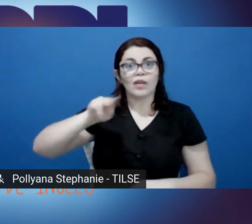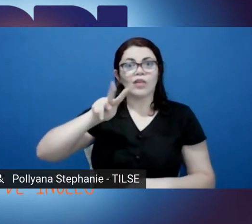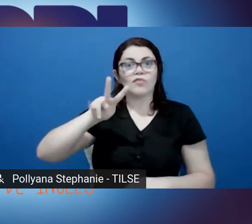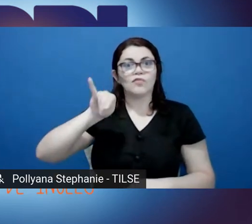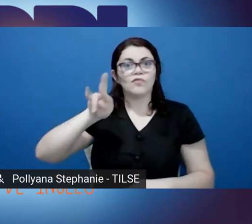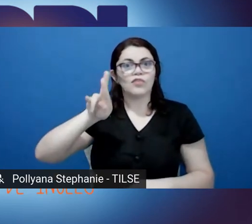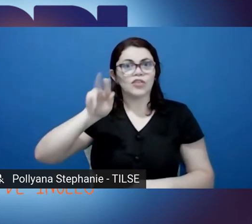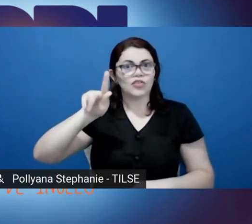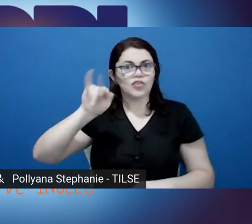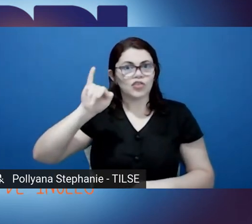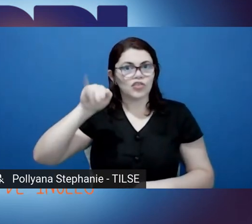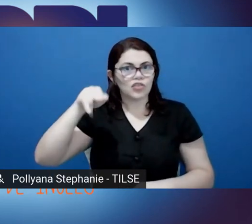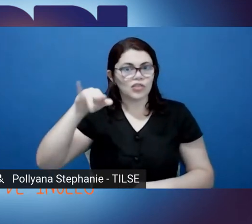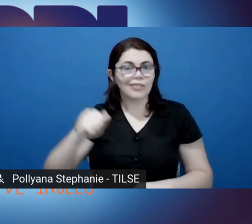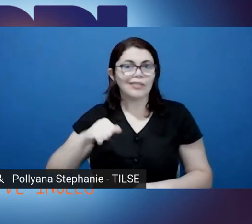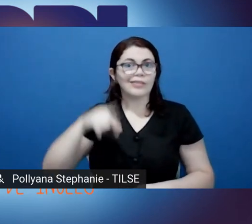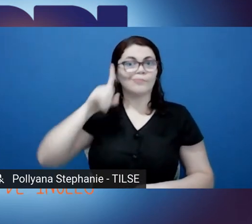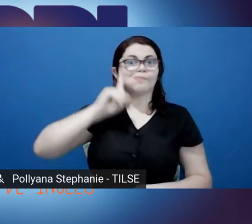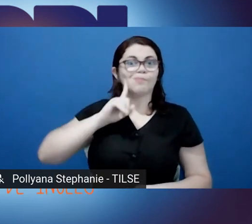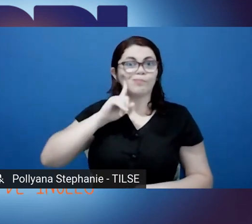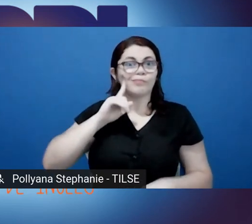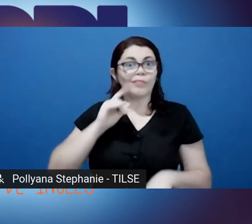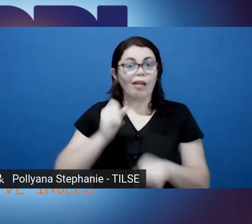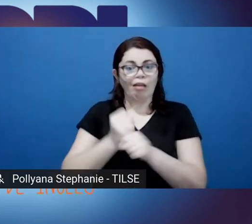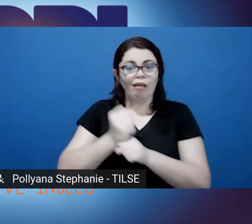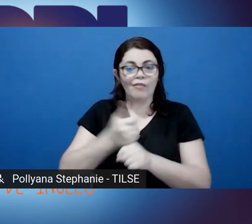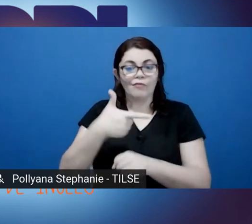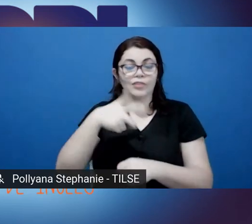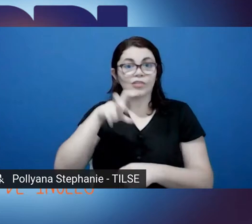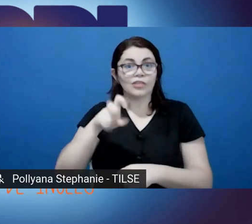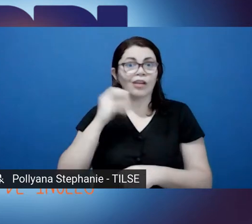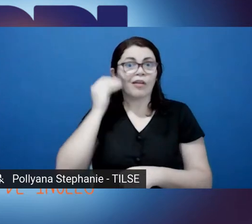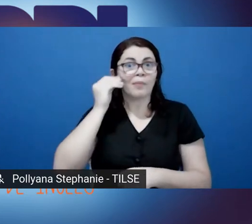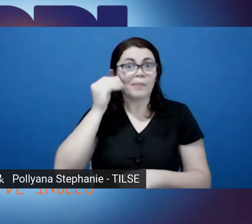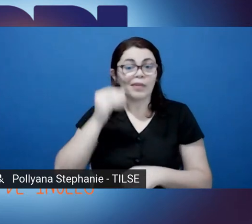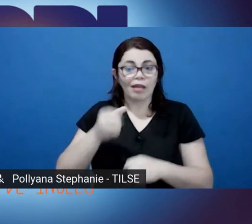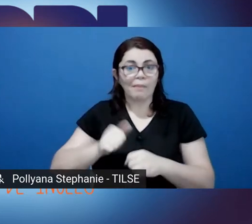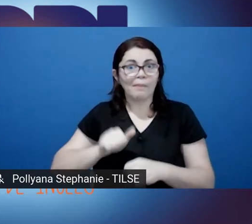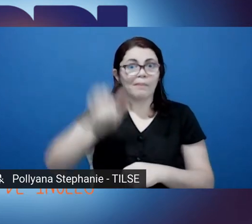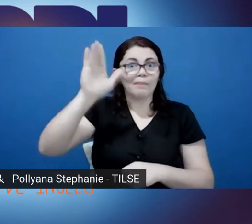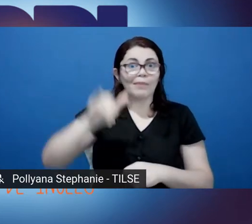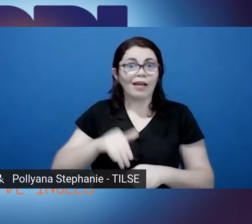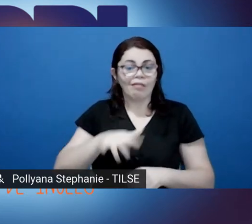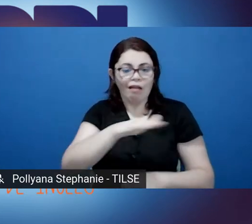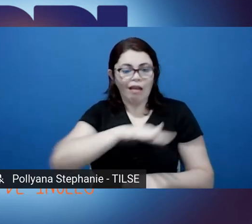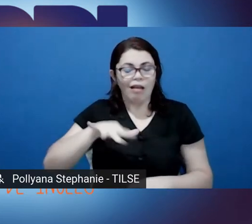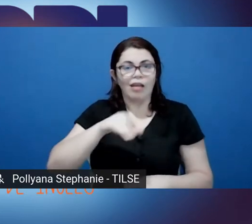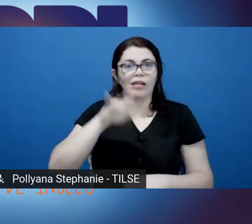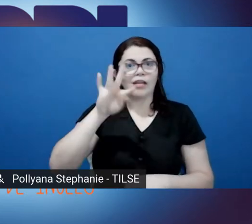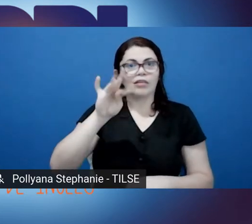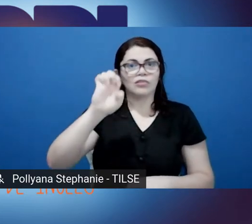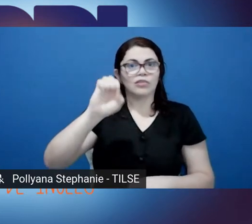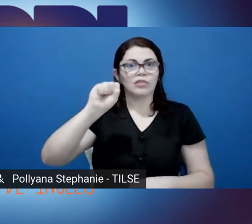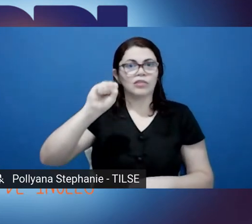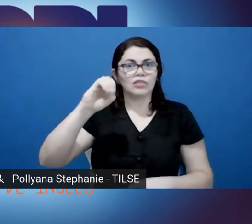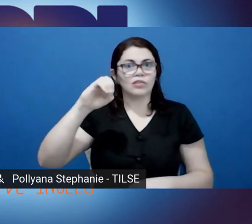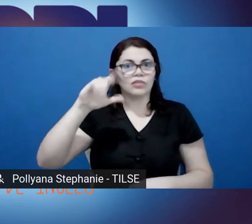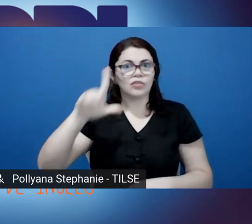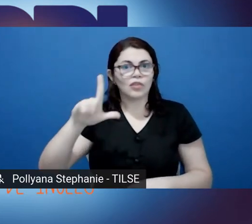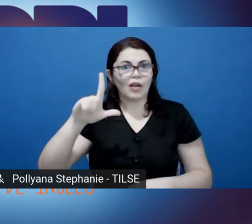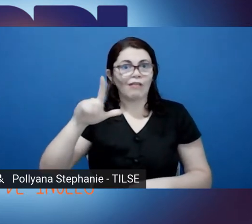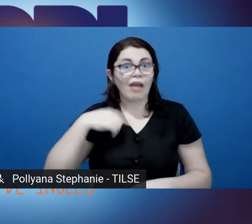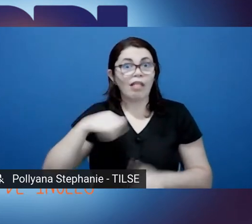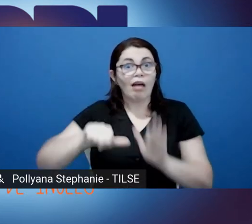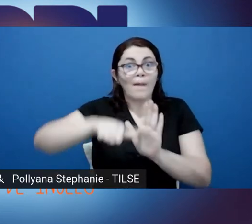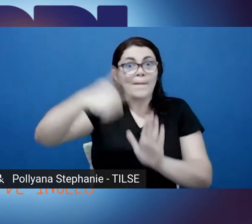She has over 25 years of teaching experience in the field of TESOL, and she was the first Latina to ever serve